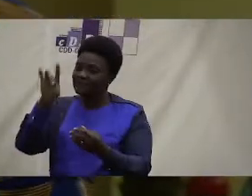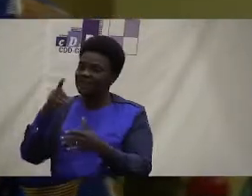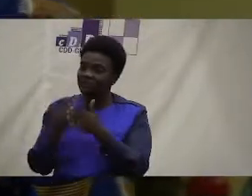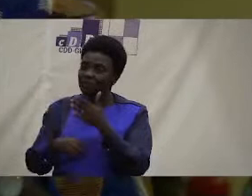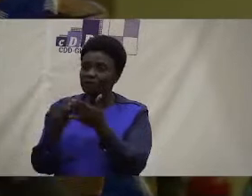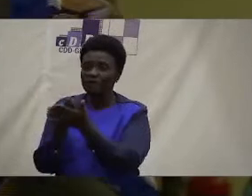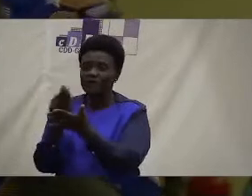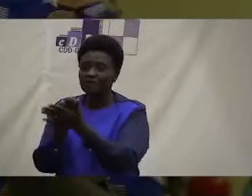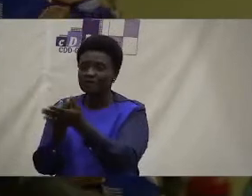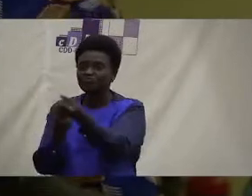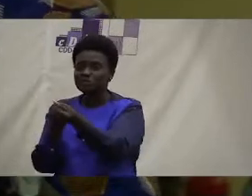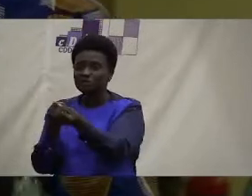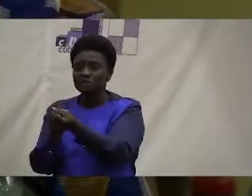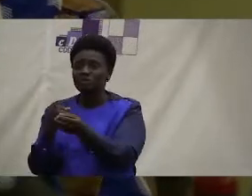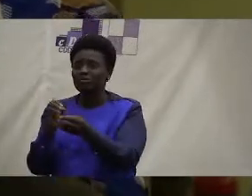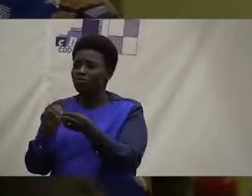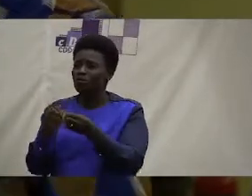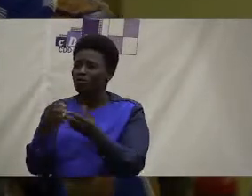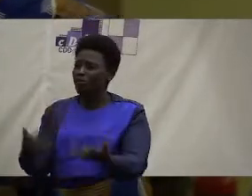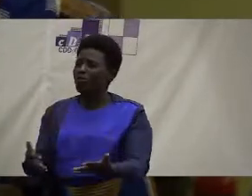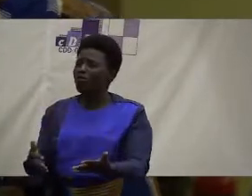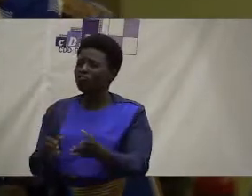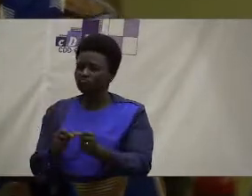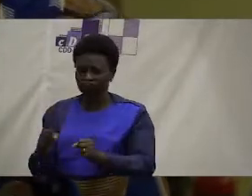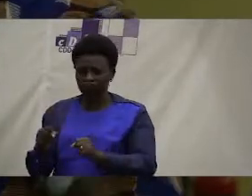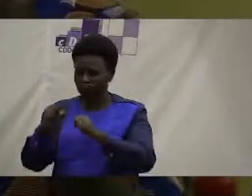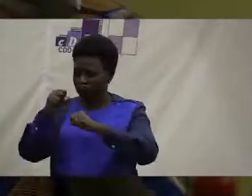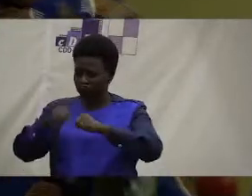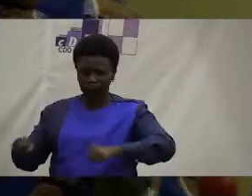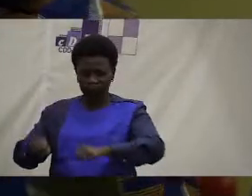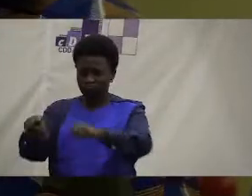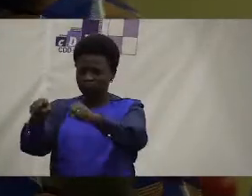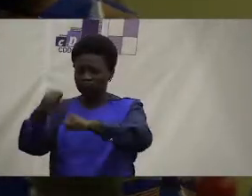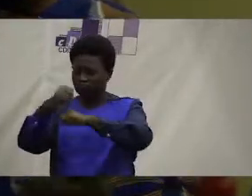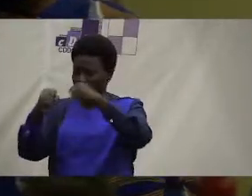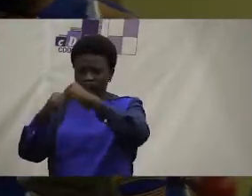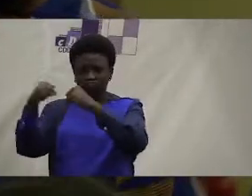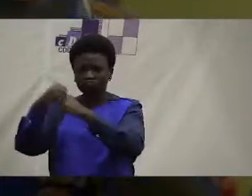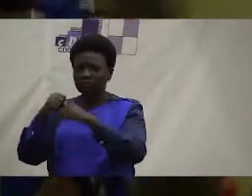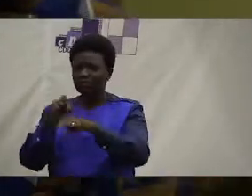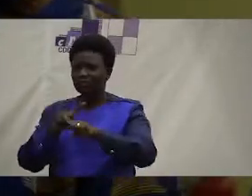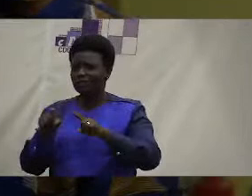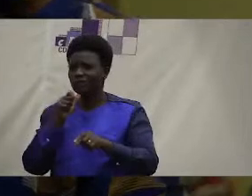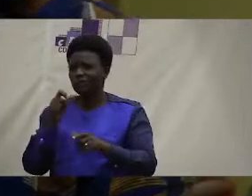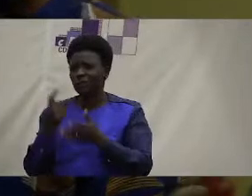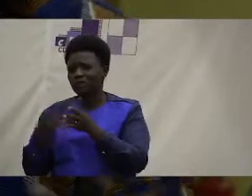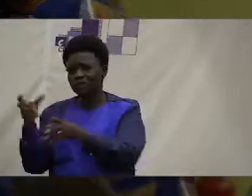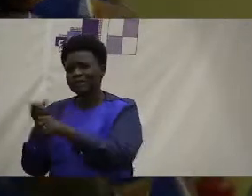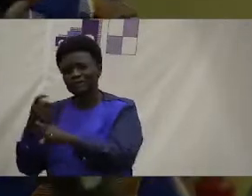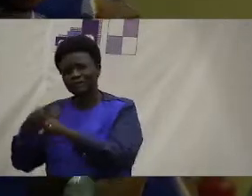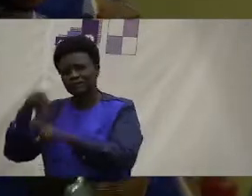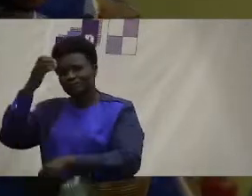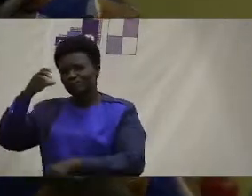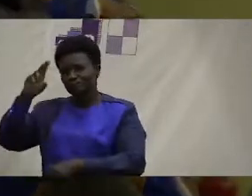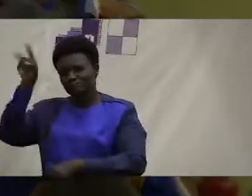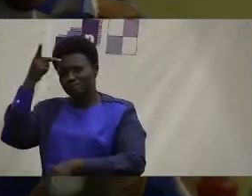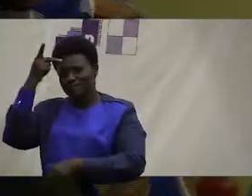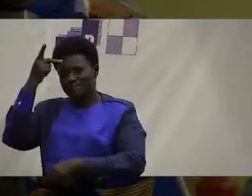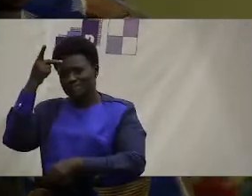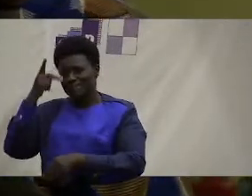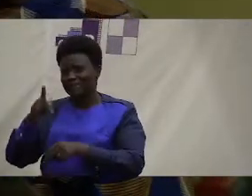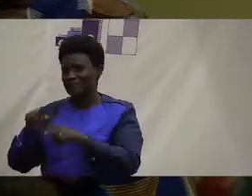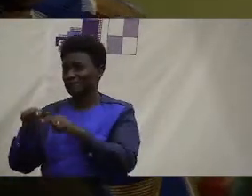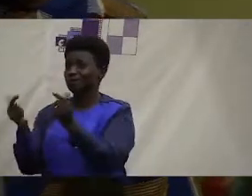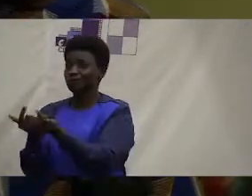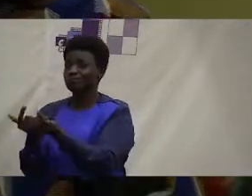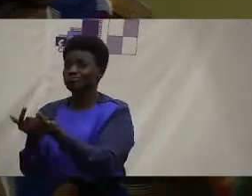funding. It's more stringent and very structured, which is not what you get from, with political parties, who at some